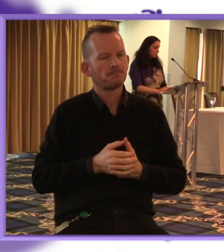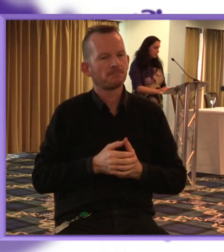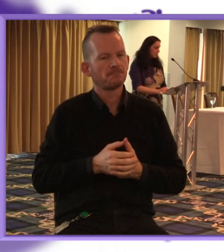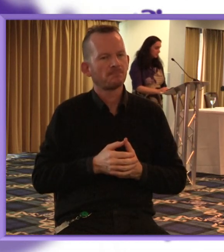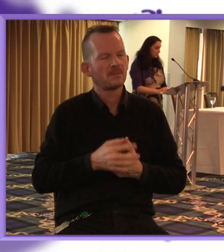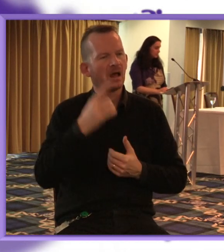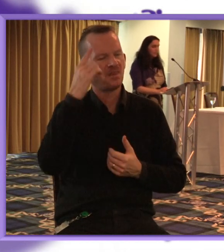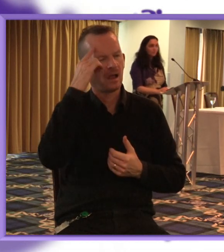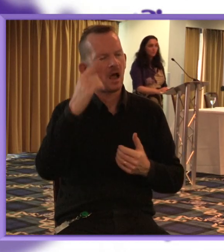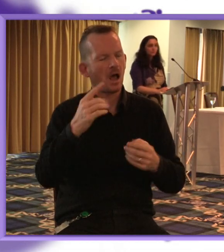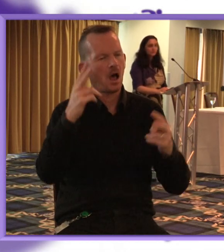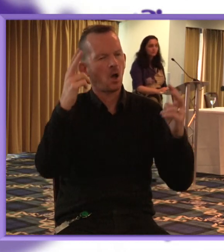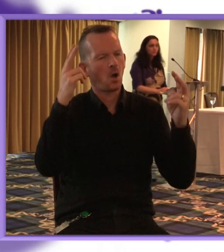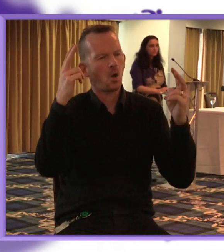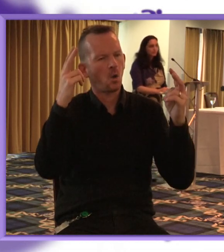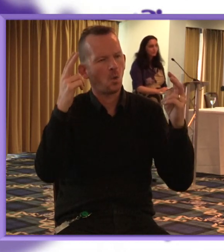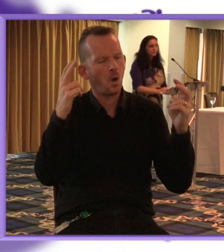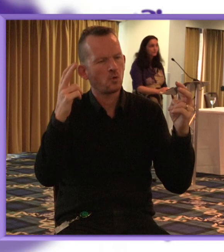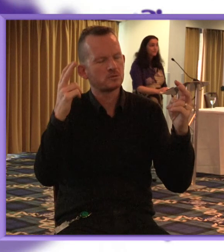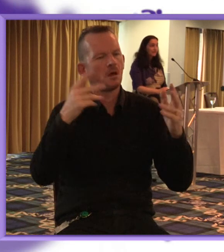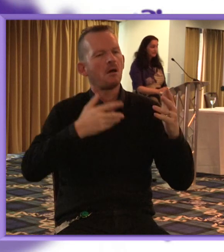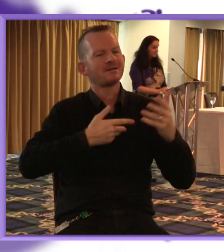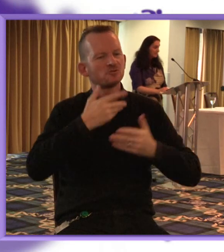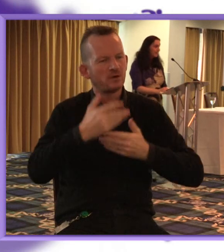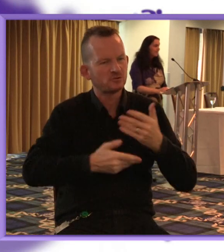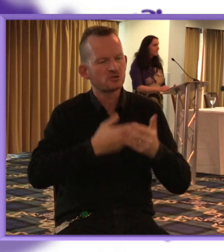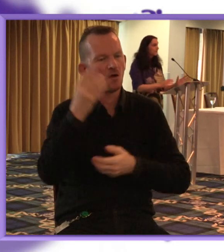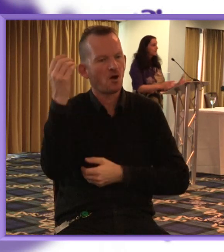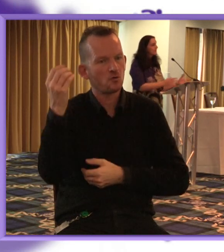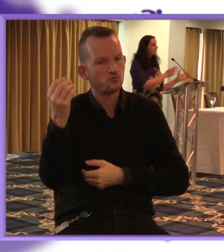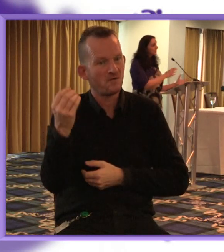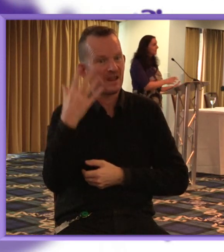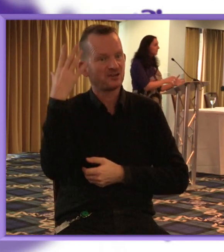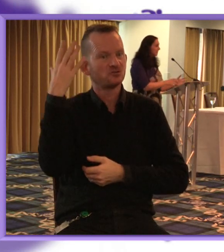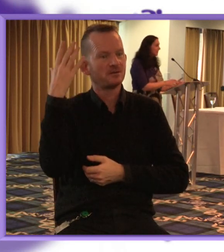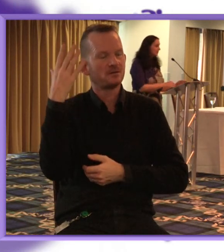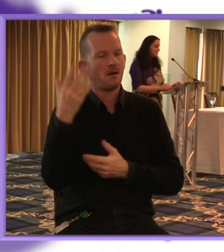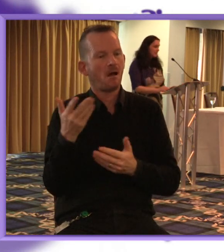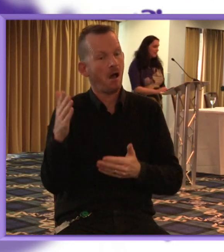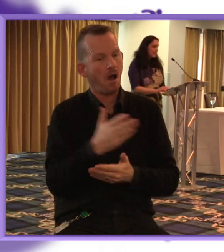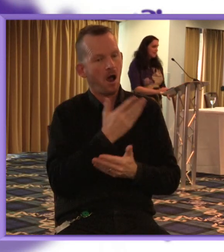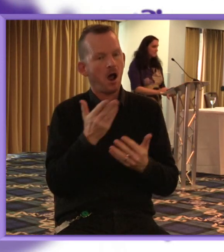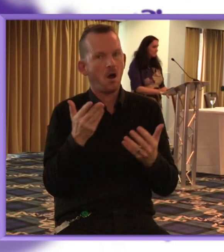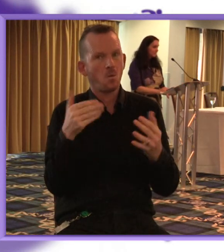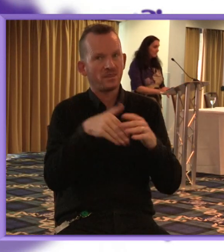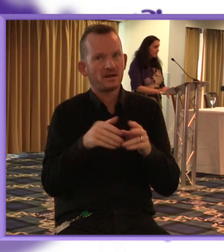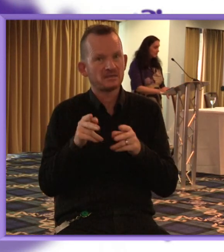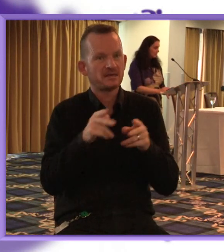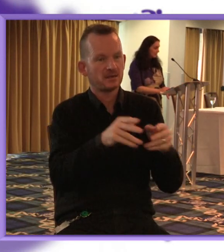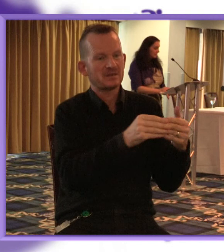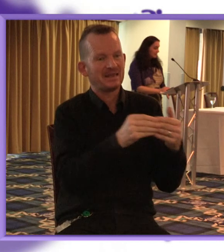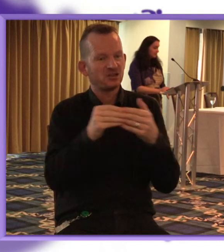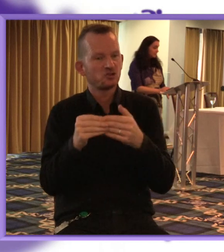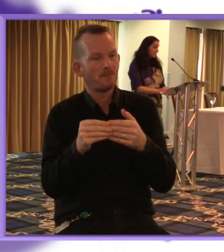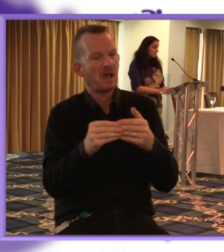I'll quote very briefly about what the descriptions of reflection are within the systems leadership